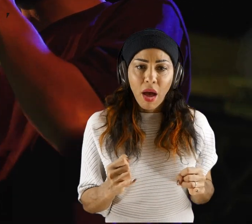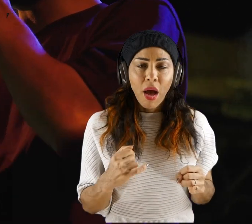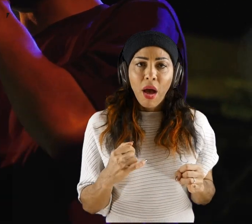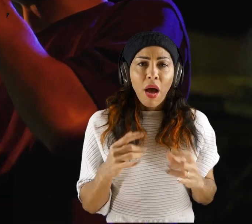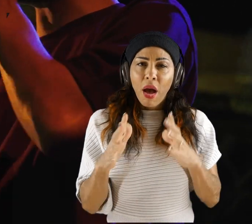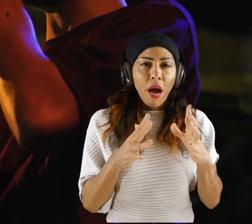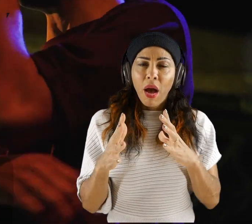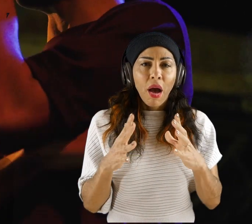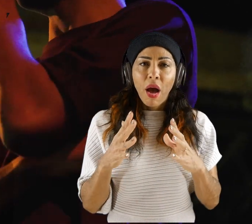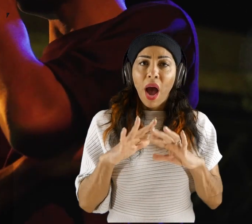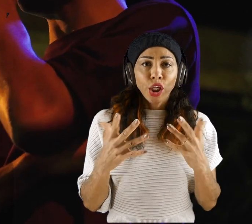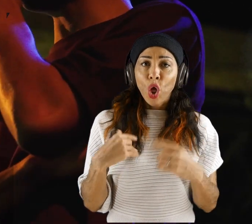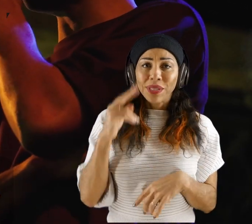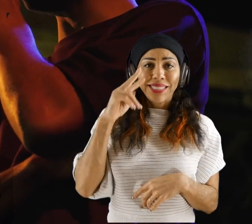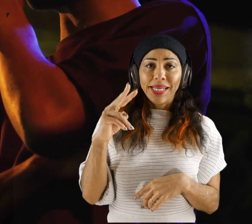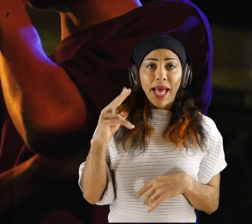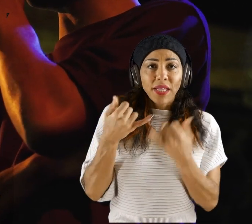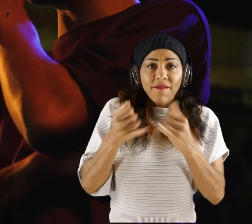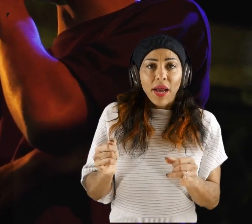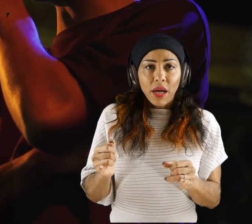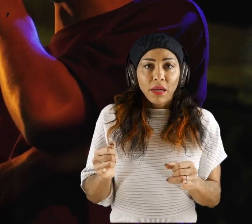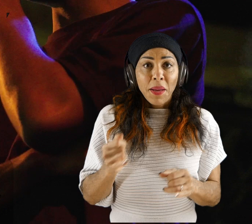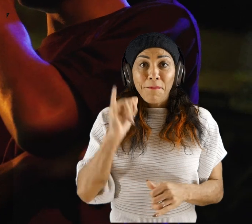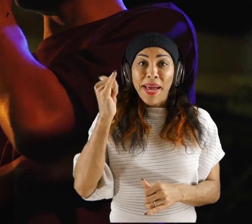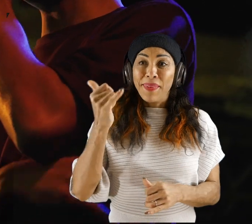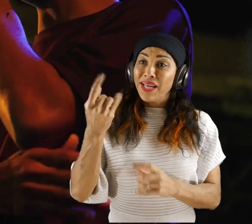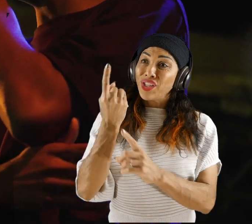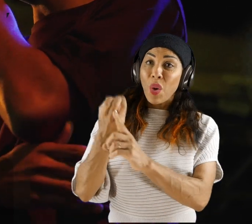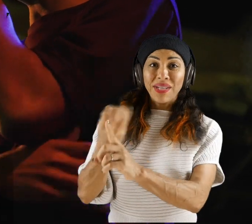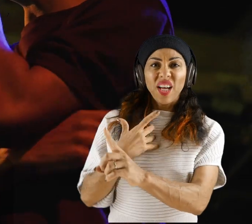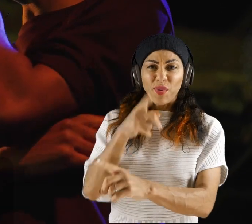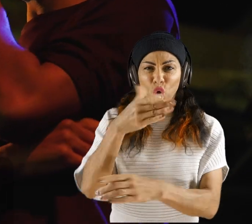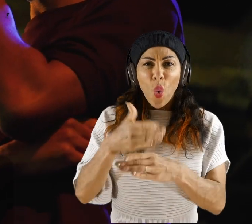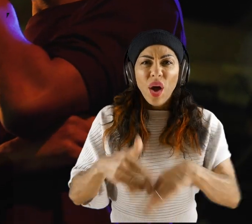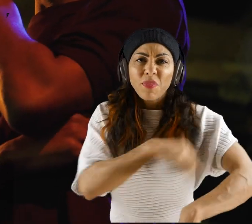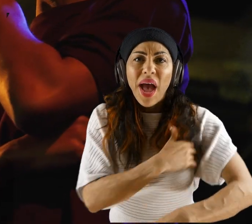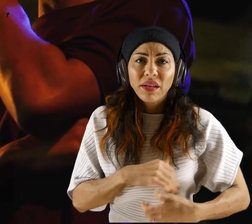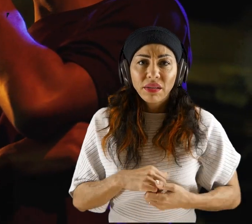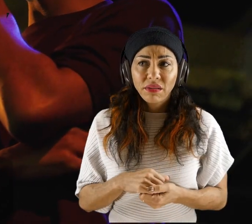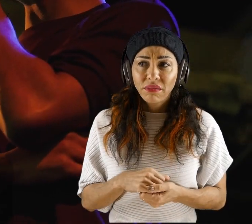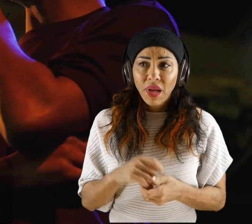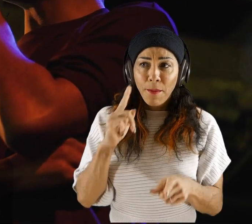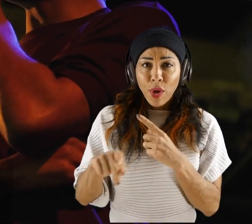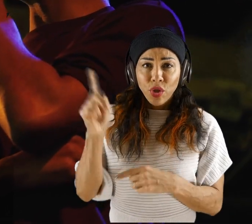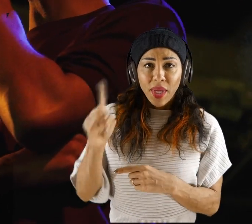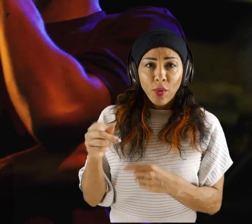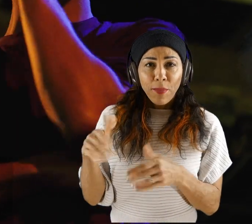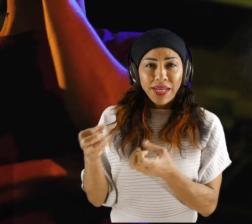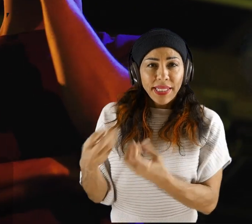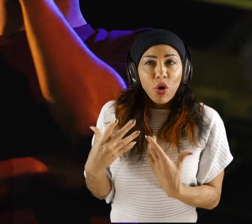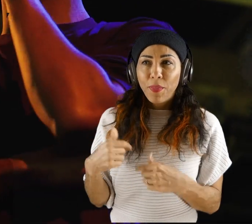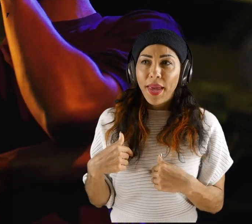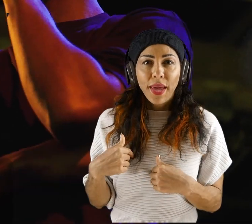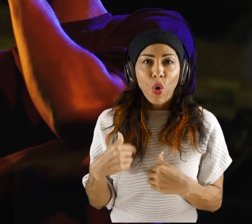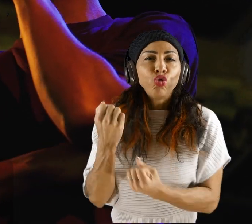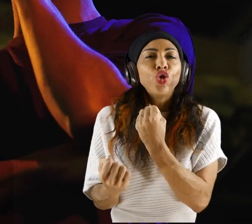not registering that as failure. Maybe someone's saying your work's pants. But like, even that, most of the people that, you know,